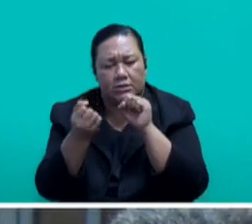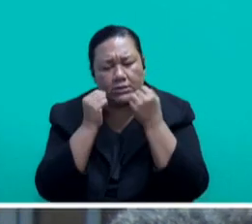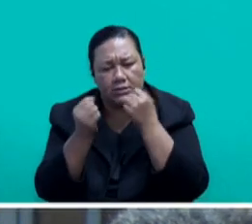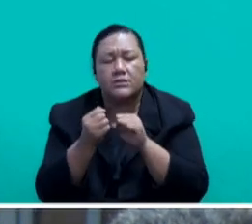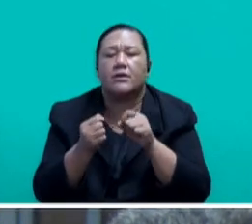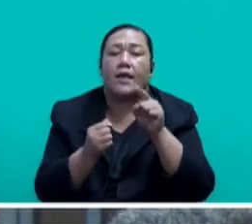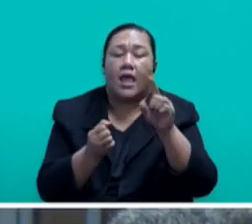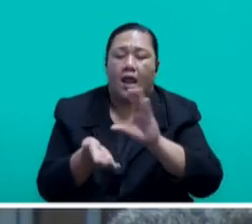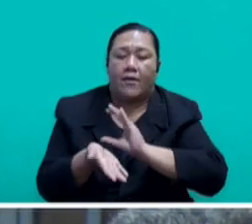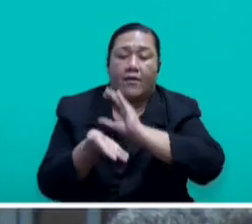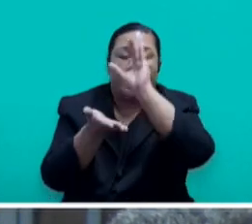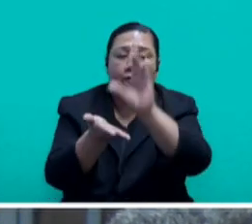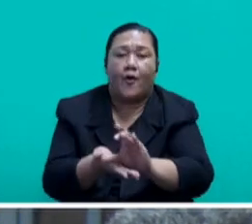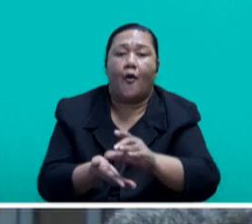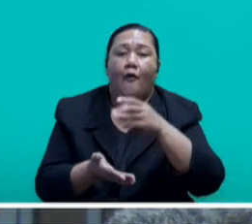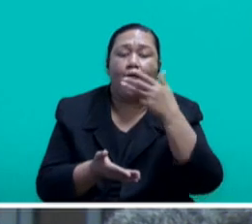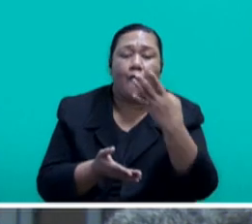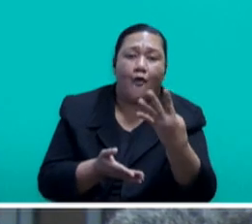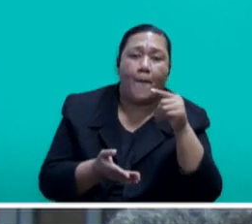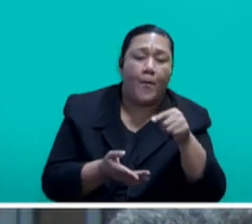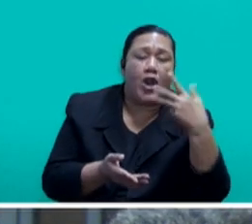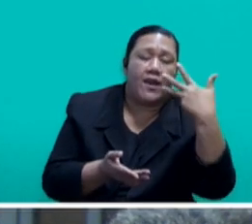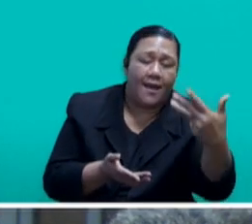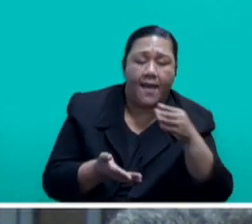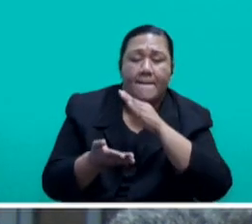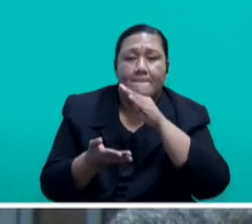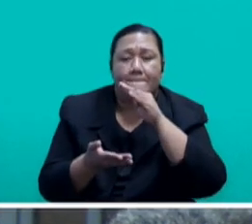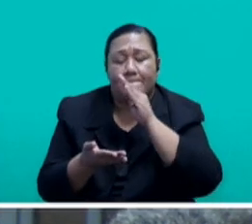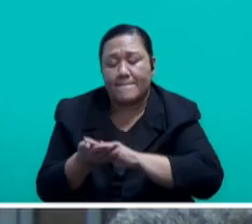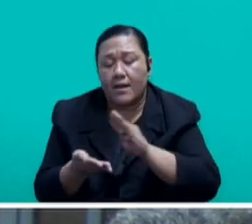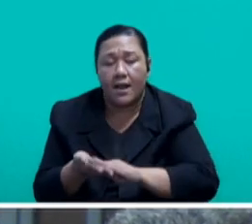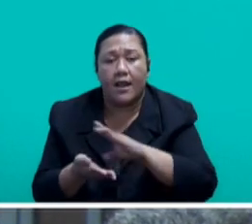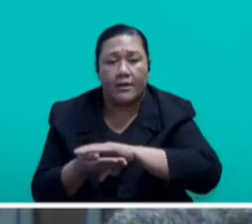of 49.7 million to the sugar unit in the